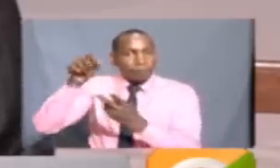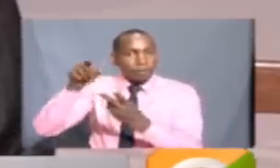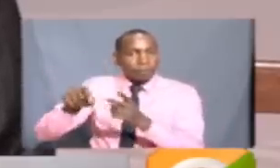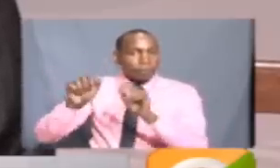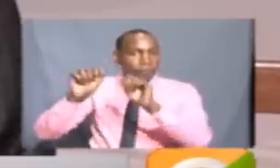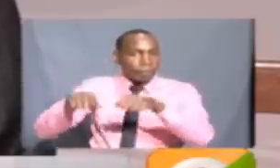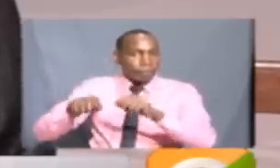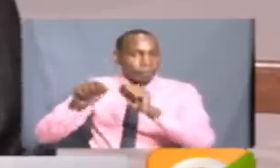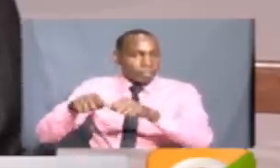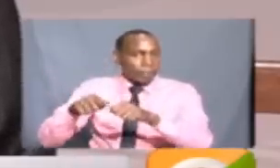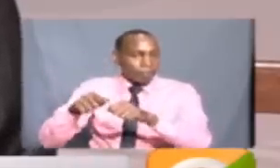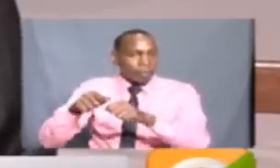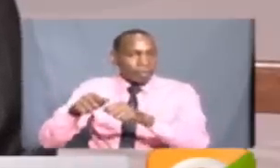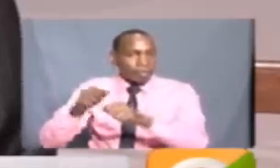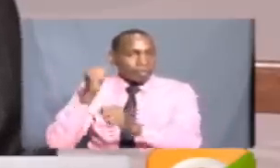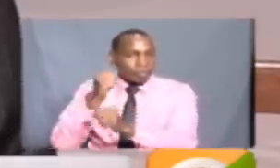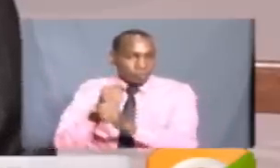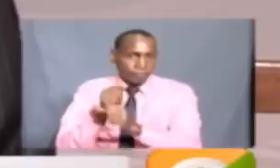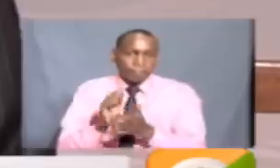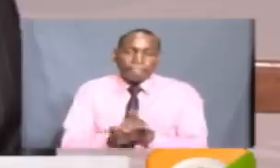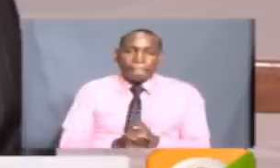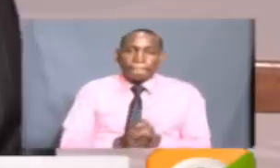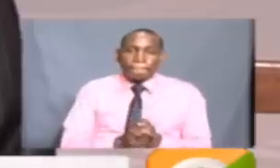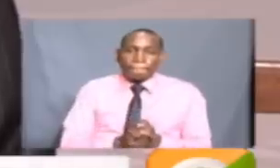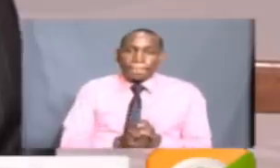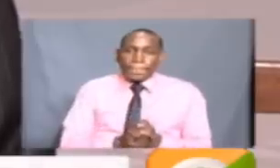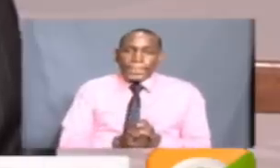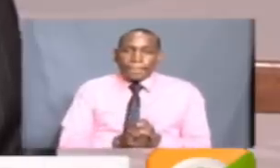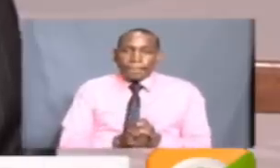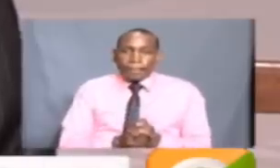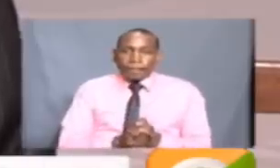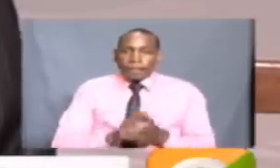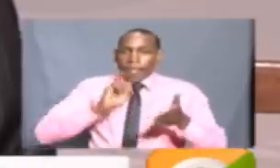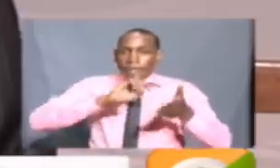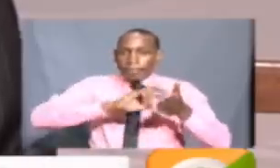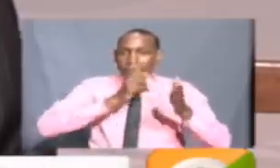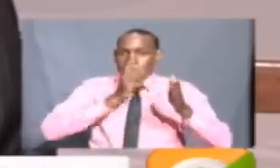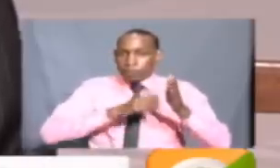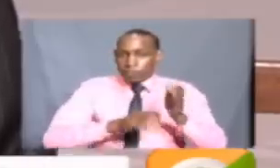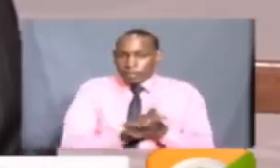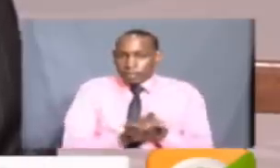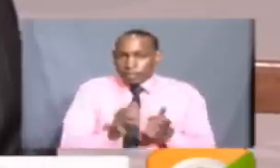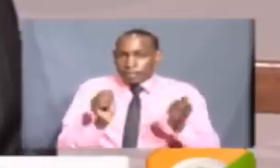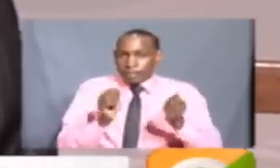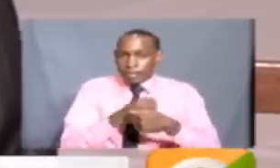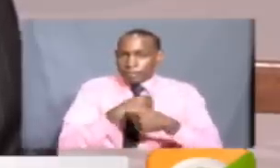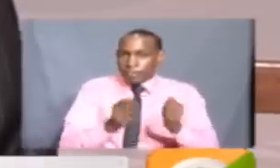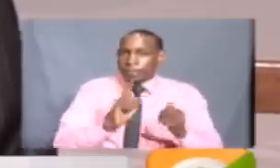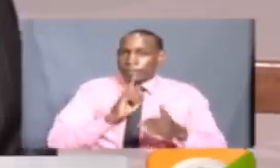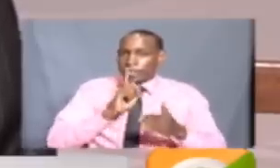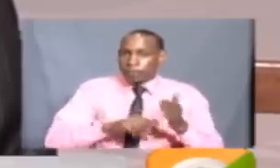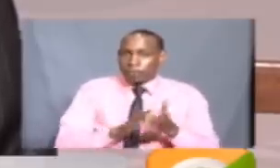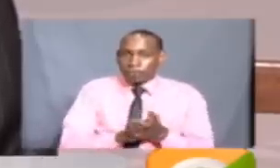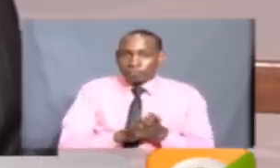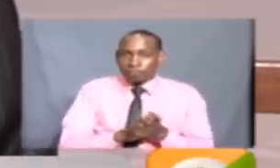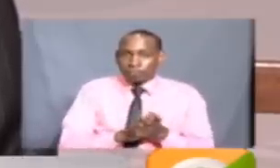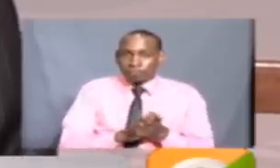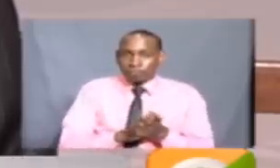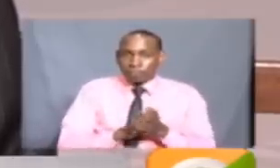be exercised, and therefore you cannot quite say you have been